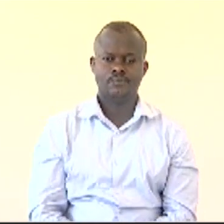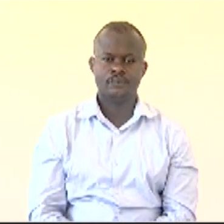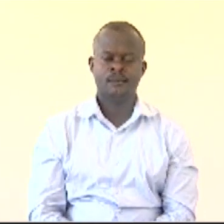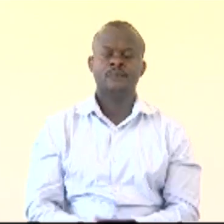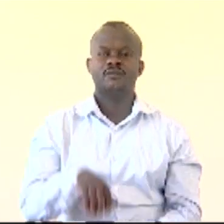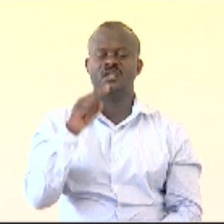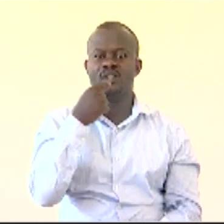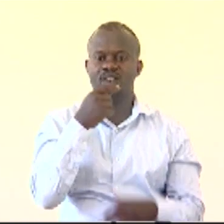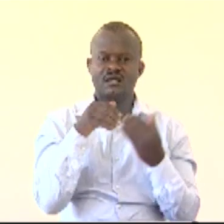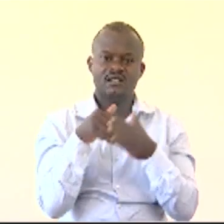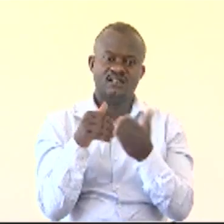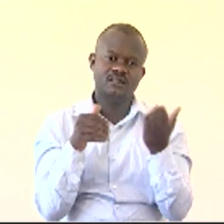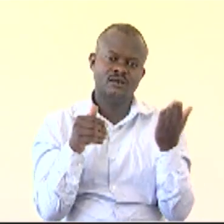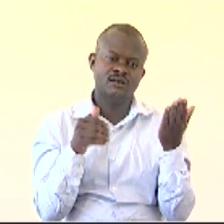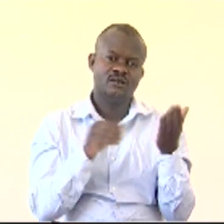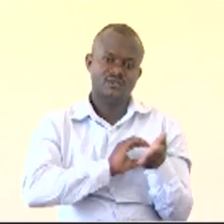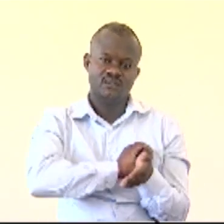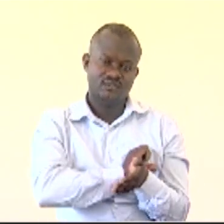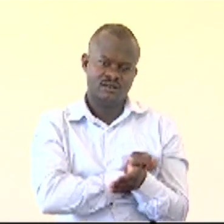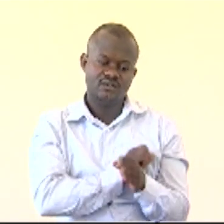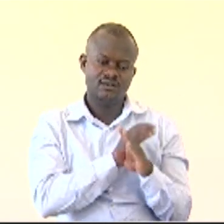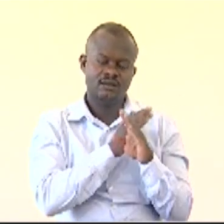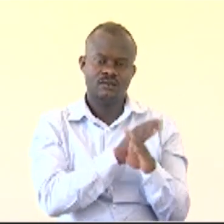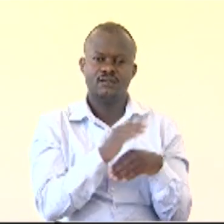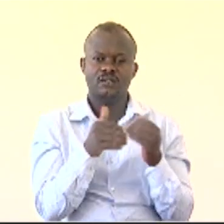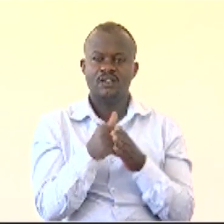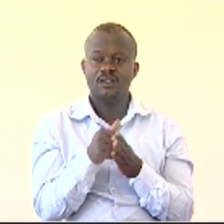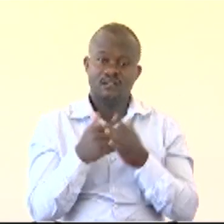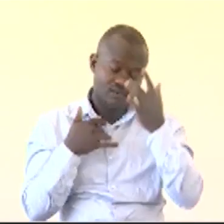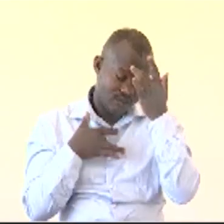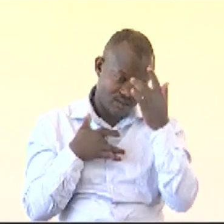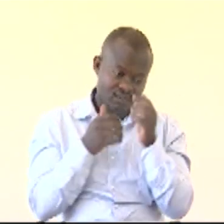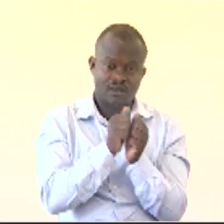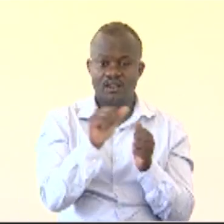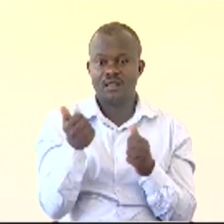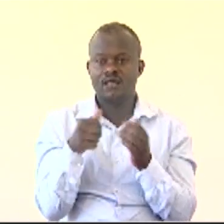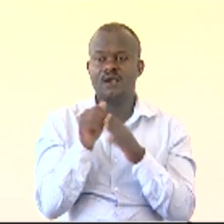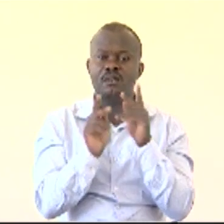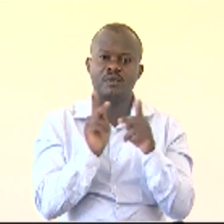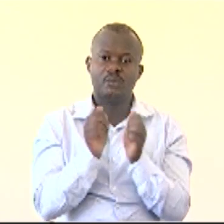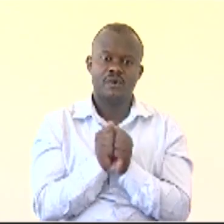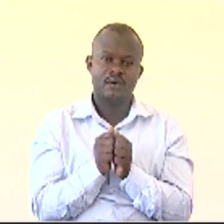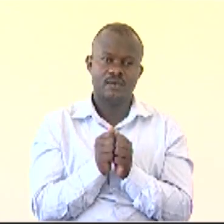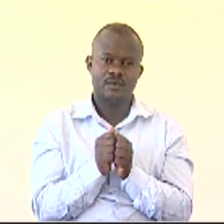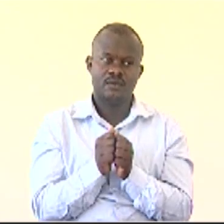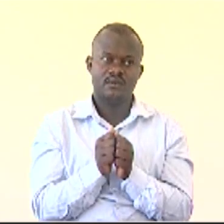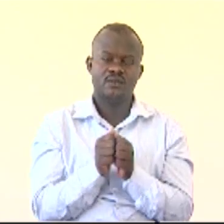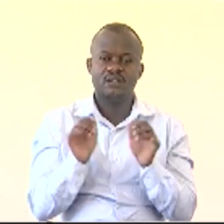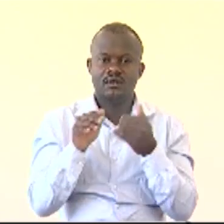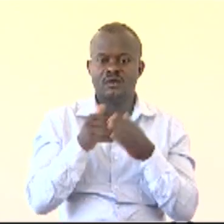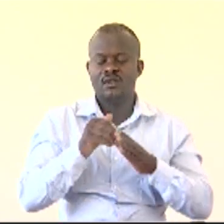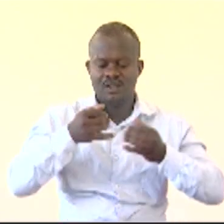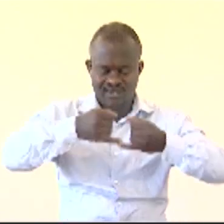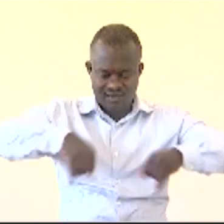One is isolate the patient to prevent the transmission of the disease to others, to other people. You try to isolate